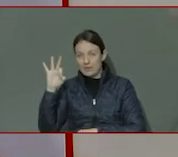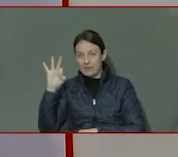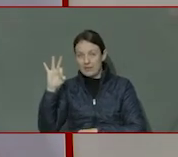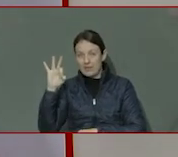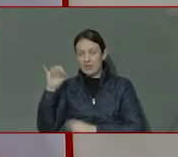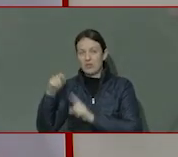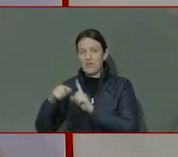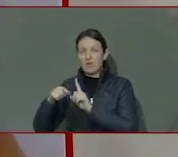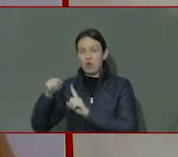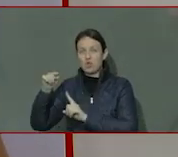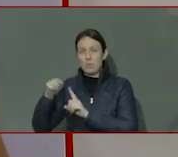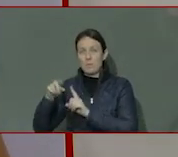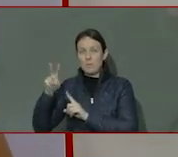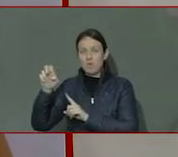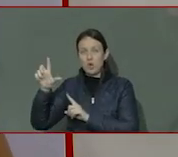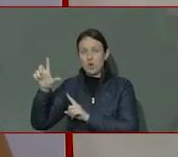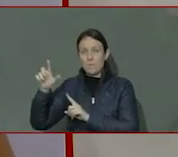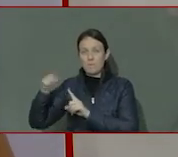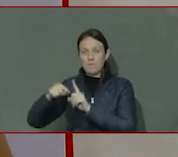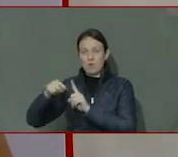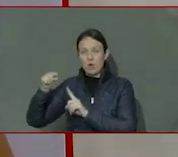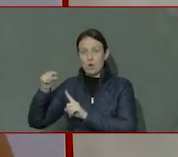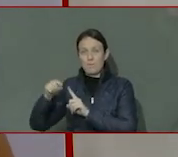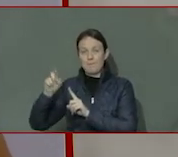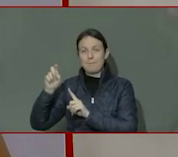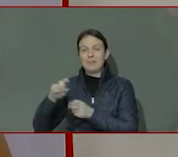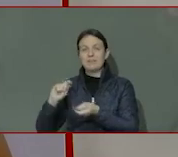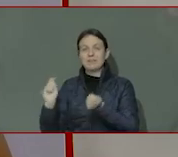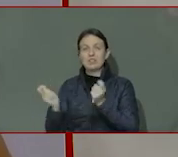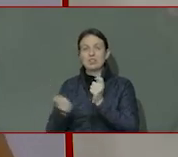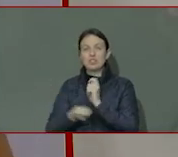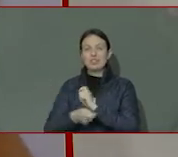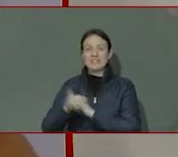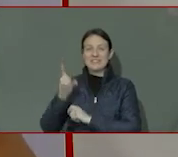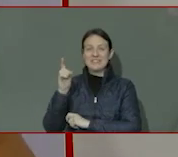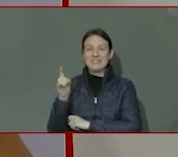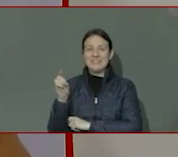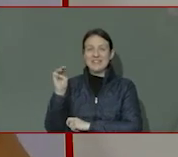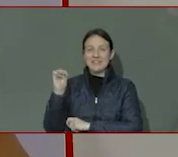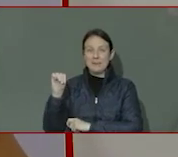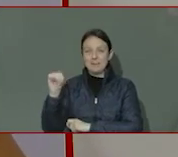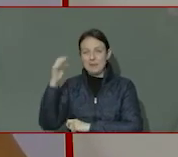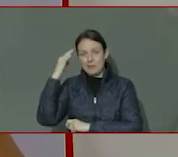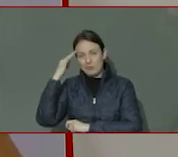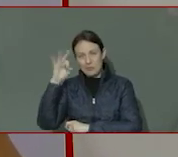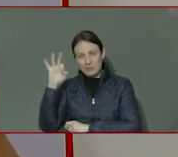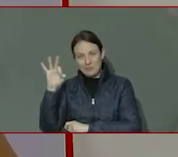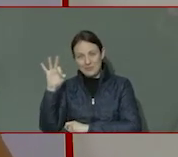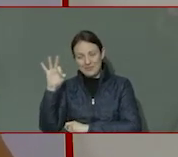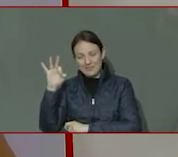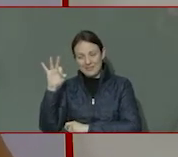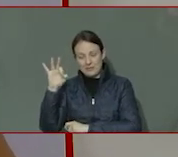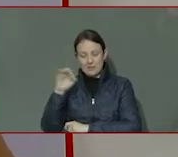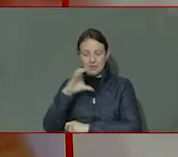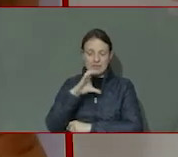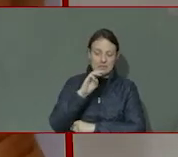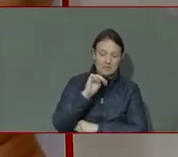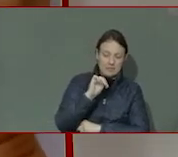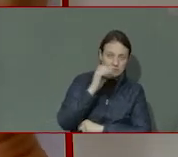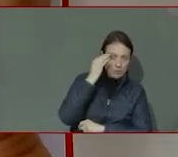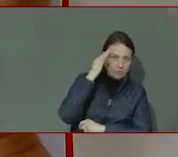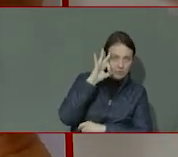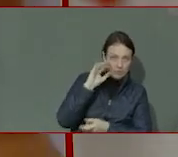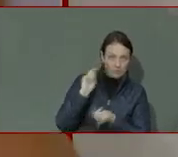volume. So the volume needs to be converted to decimeters. How am I going to convert centimeters cubed